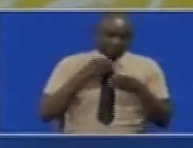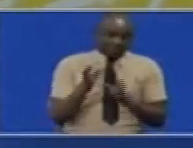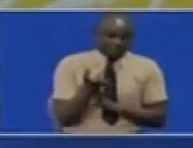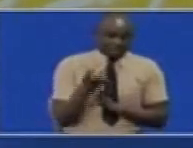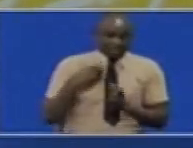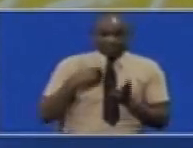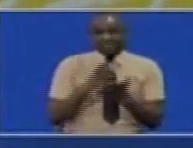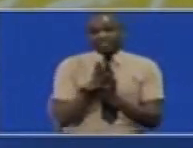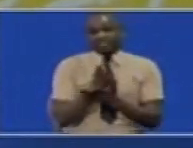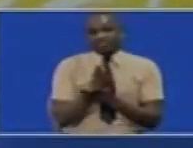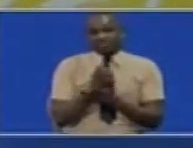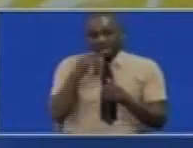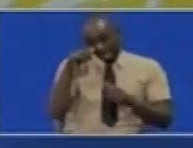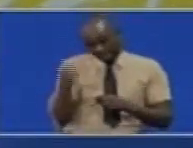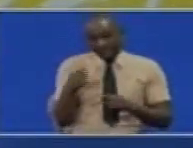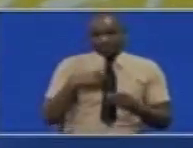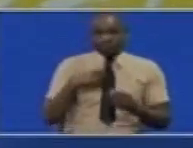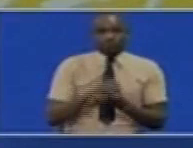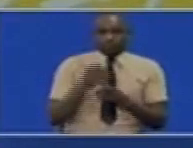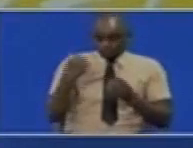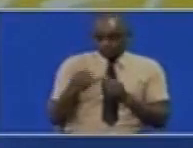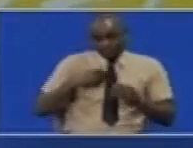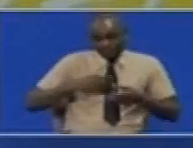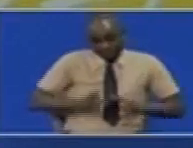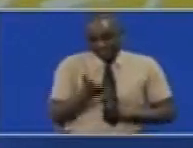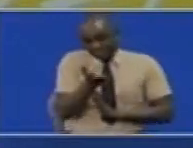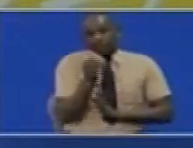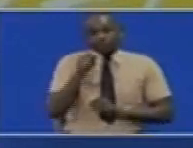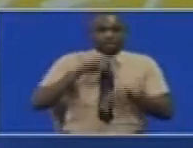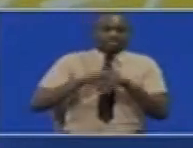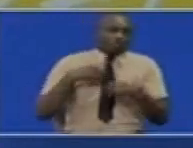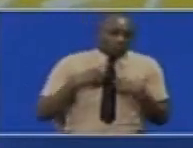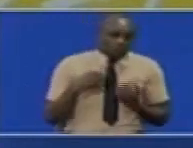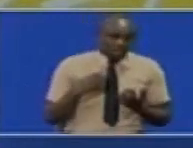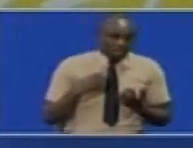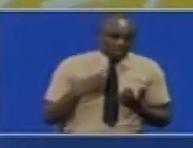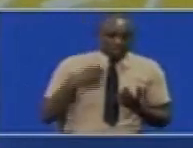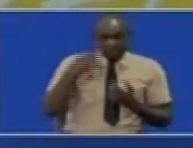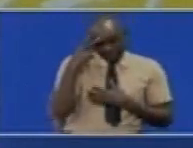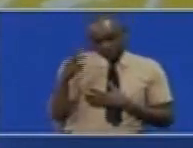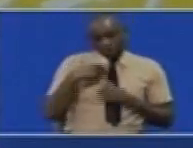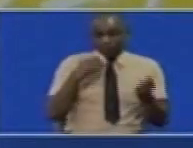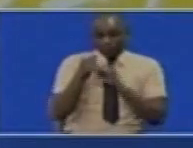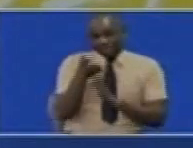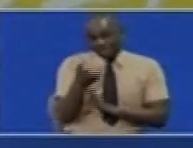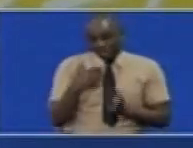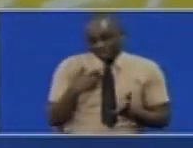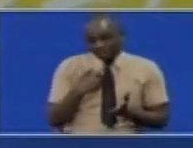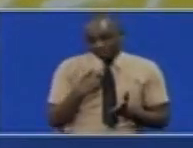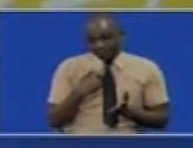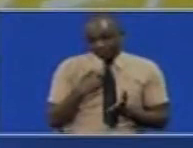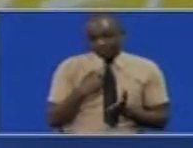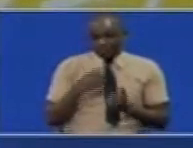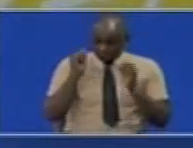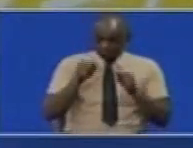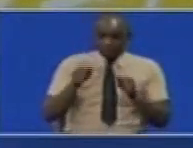right through to adulthood. So we think from a perspective of the competitive space that we're working in, it's